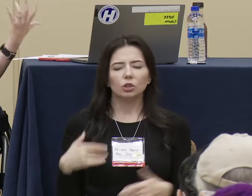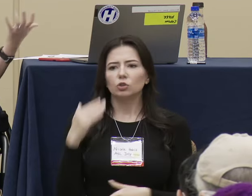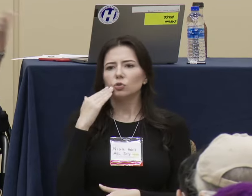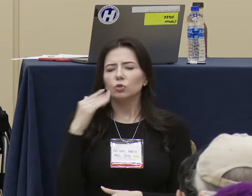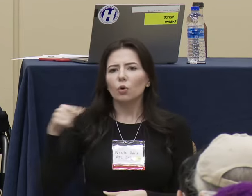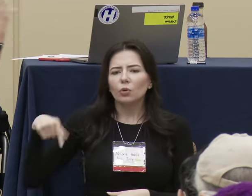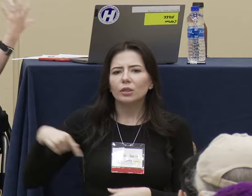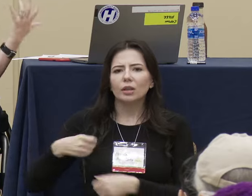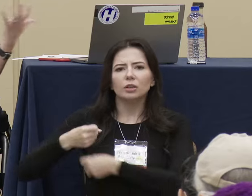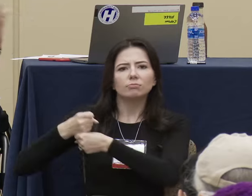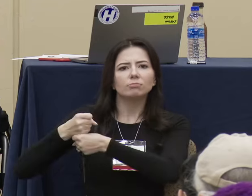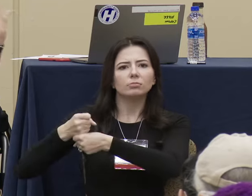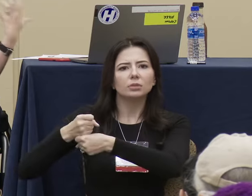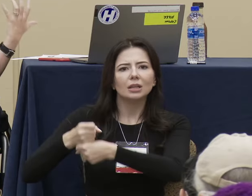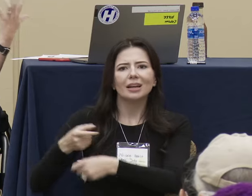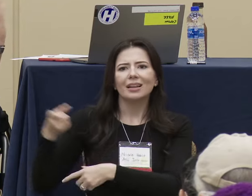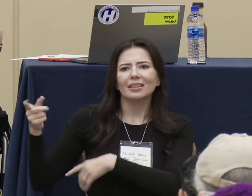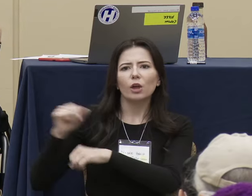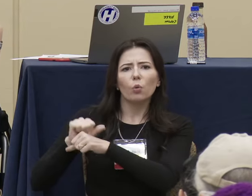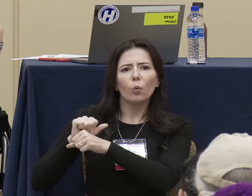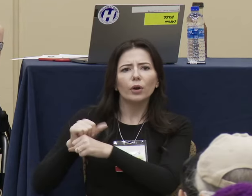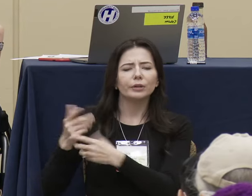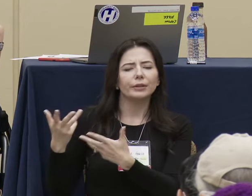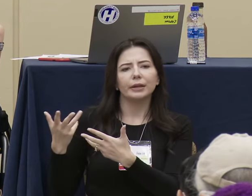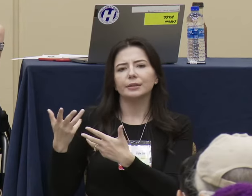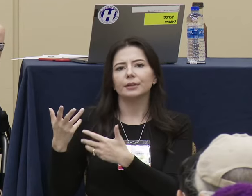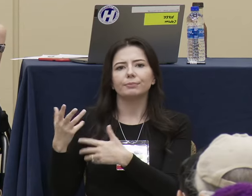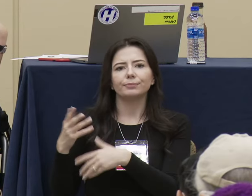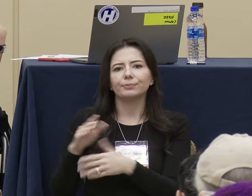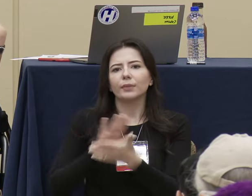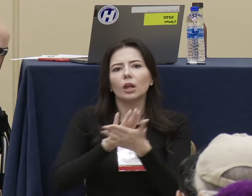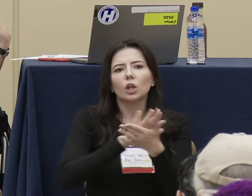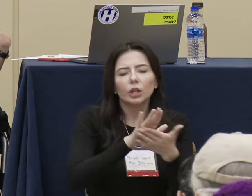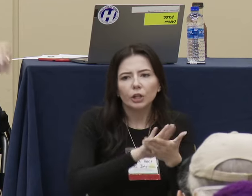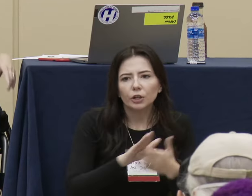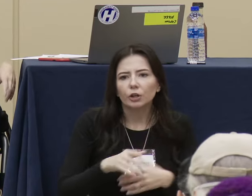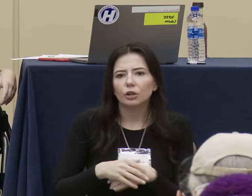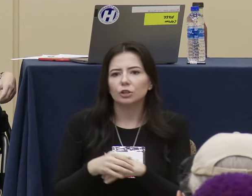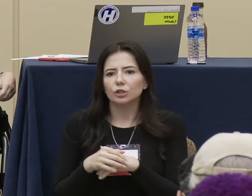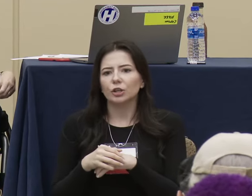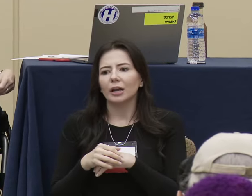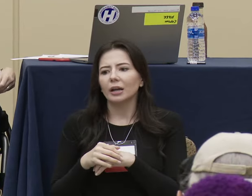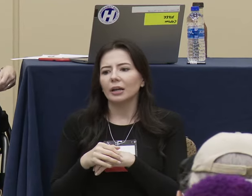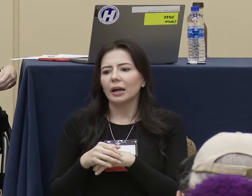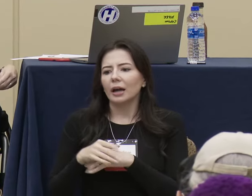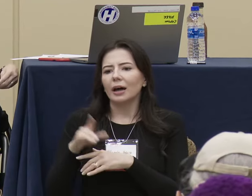workers, black men who worked in Memphis in 1968,